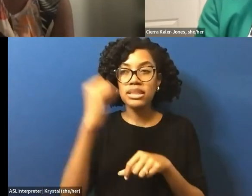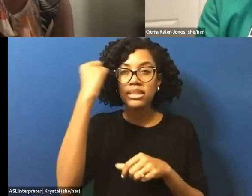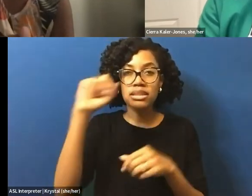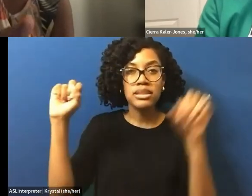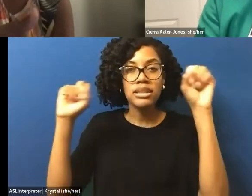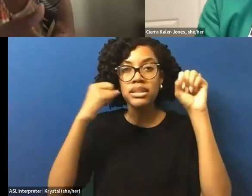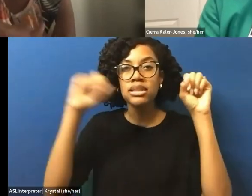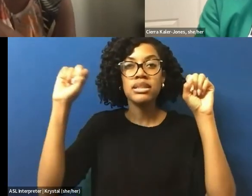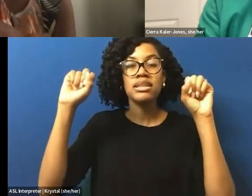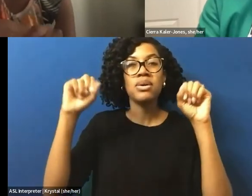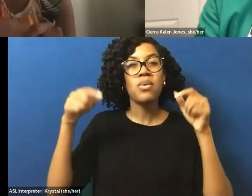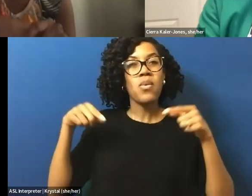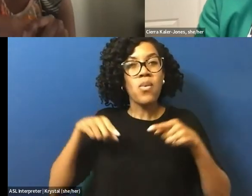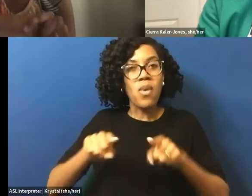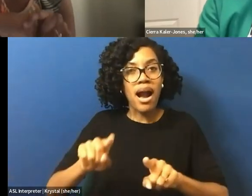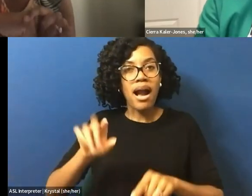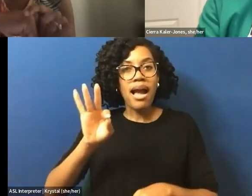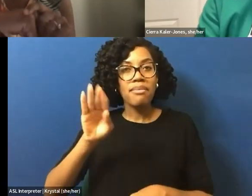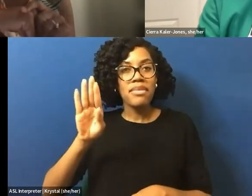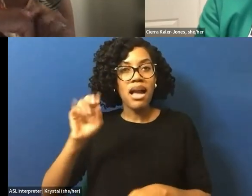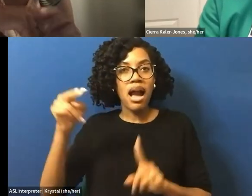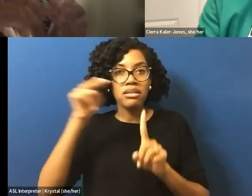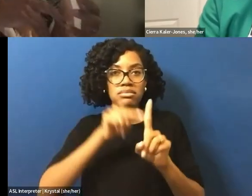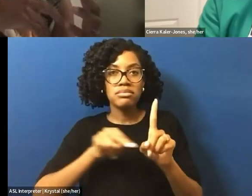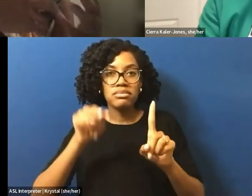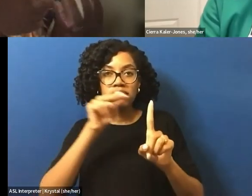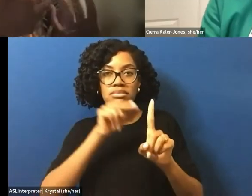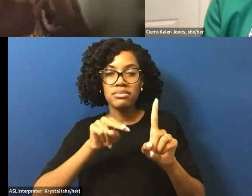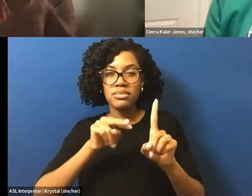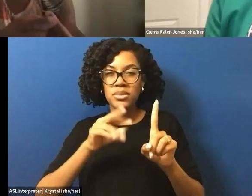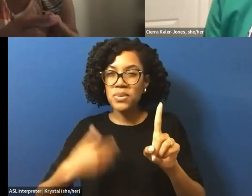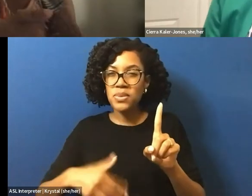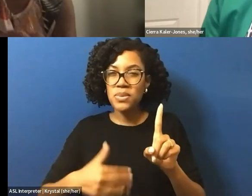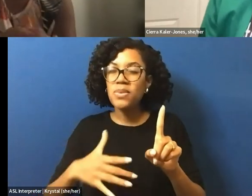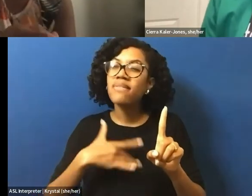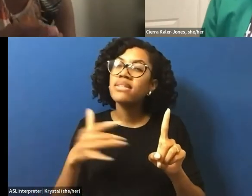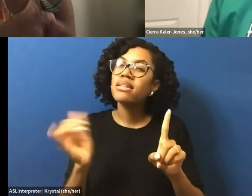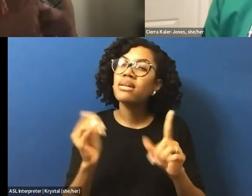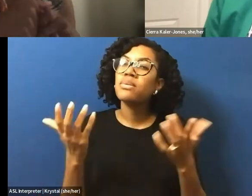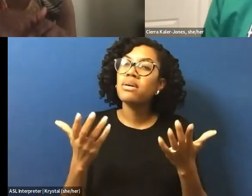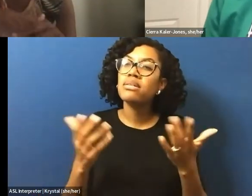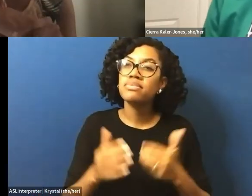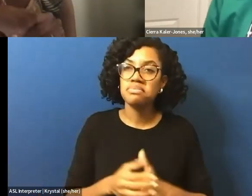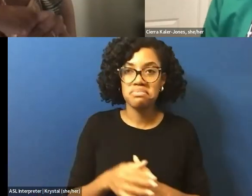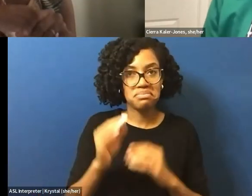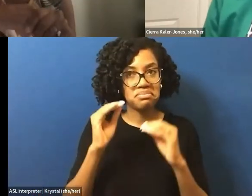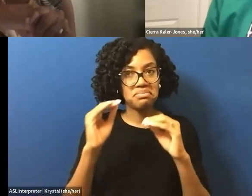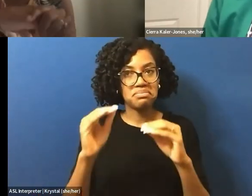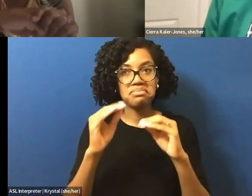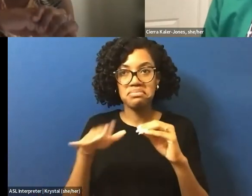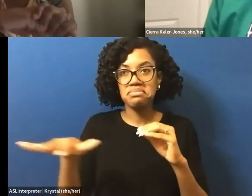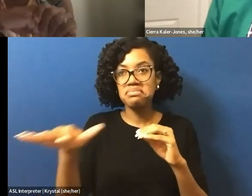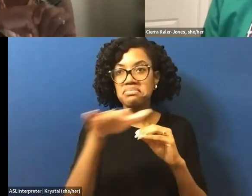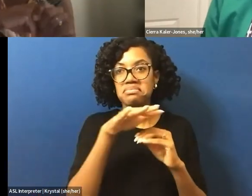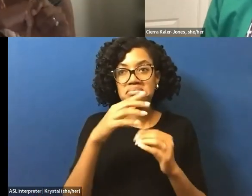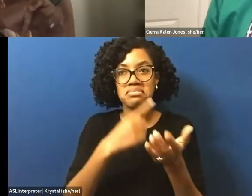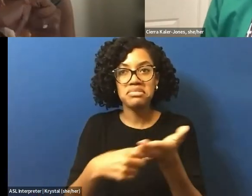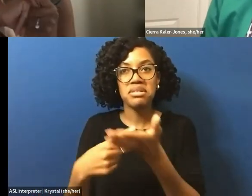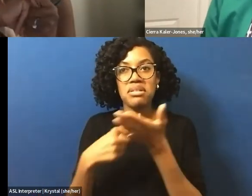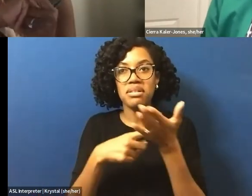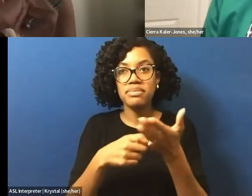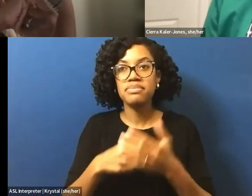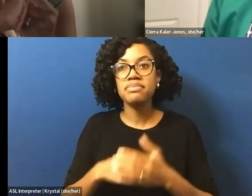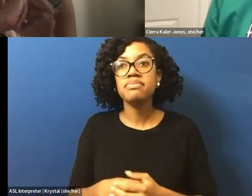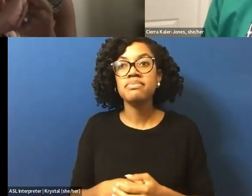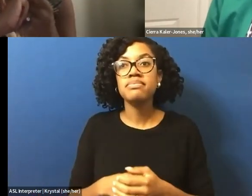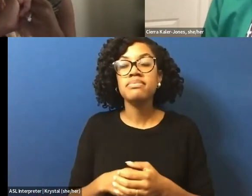enough. And separate from that, I think she has a wonderful pamphlet that you can get a scan from